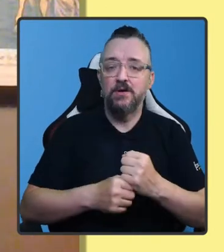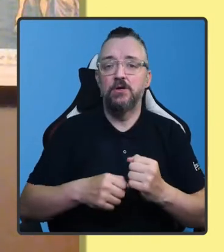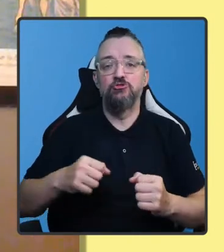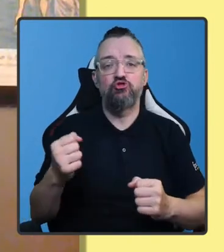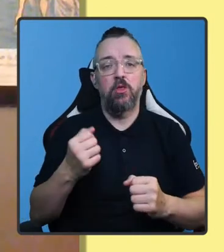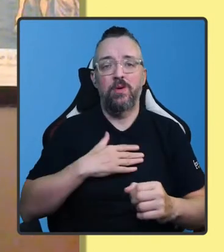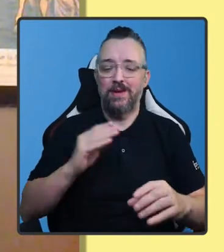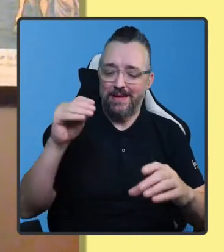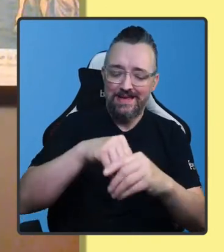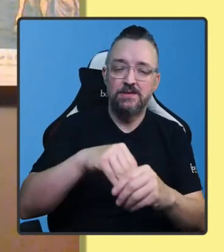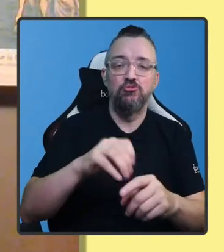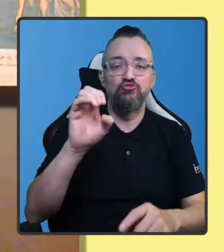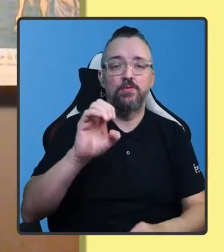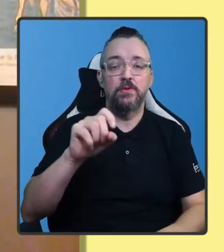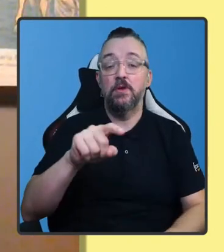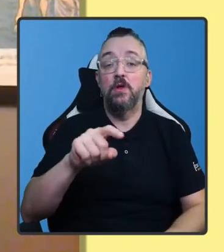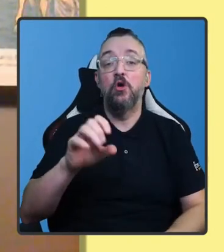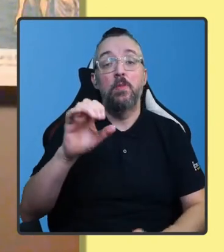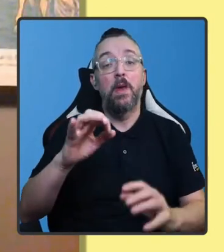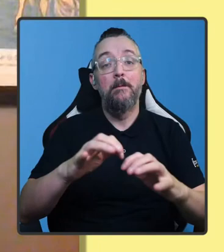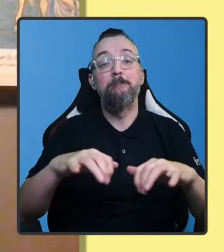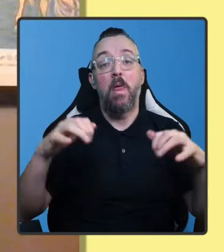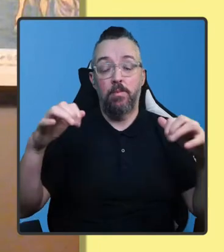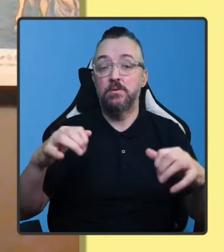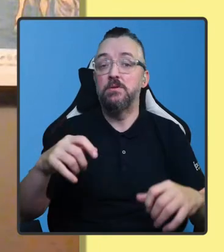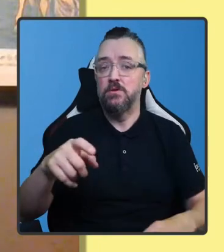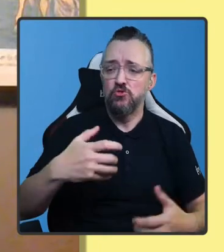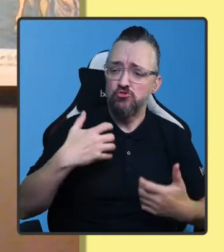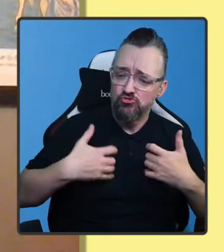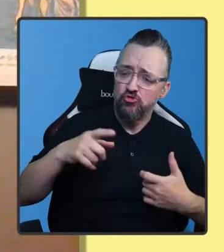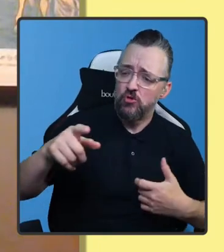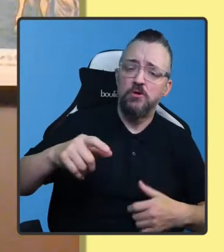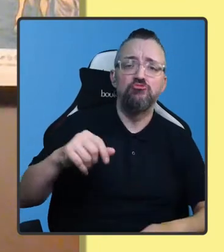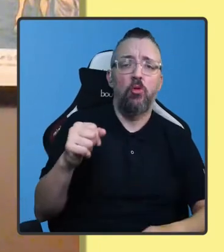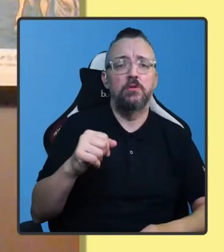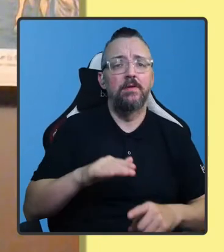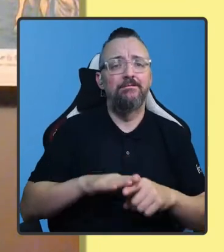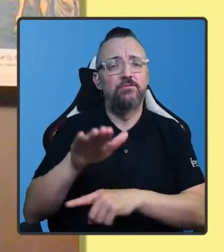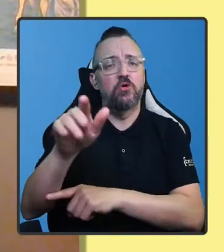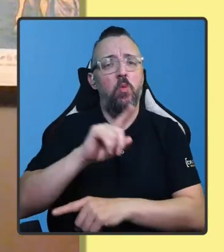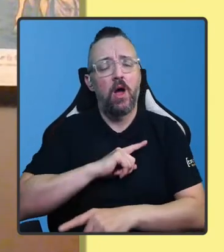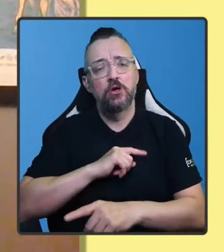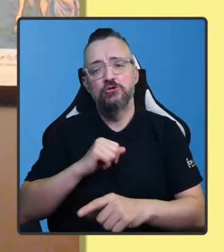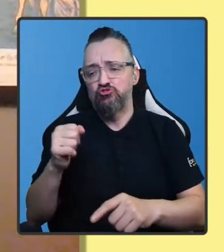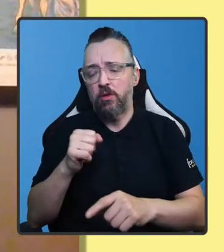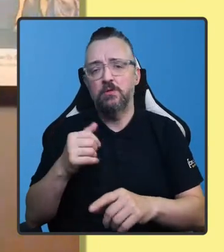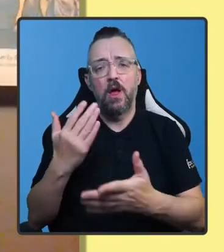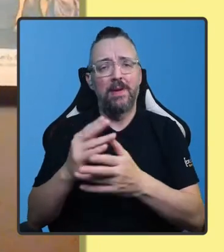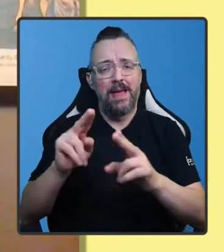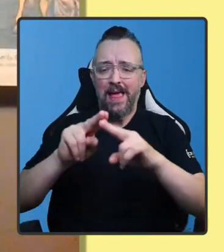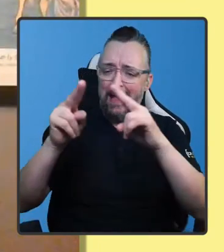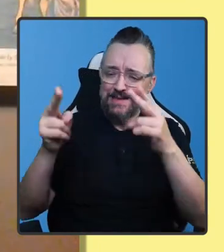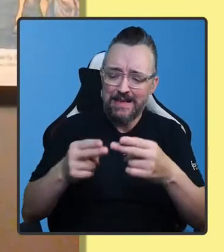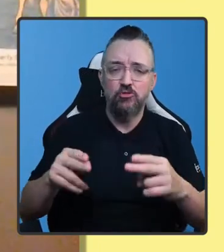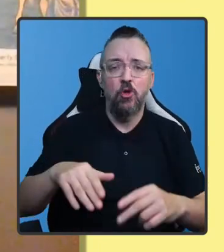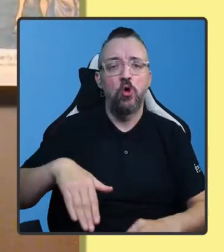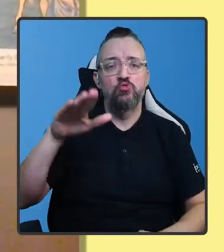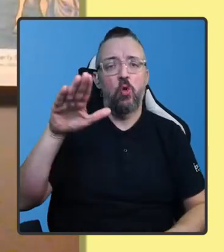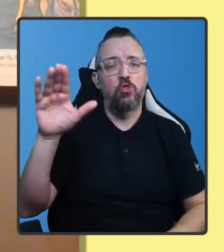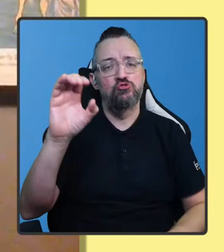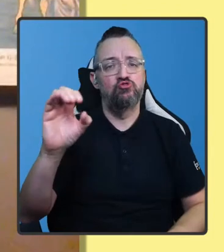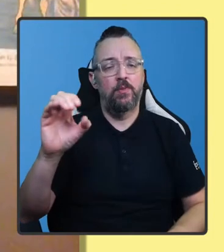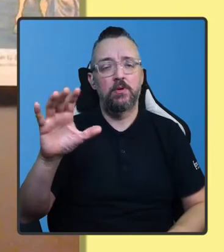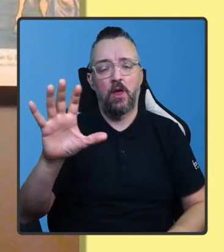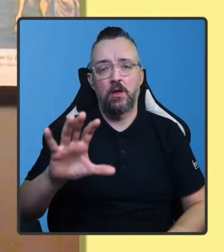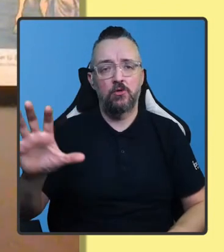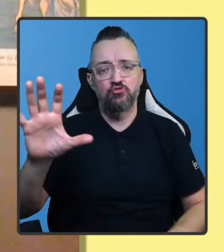And the European Parliament remains interested in Scotland's future as a progressive, internationalist Northern European country. And a